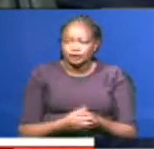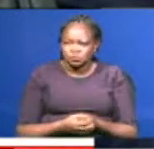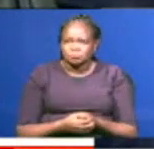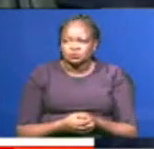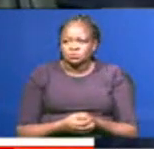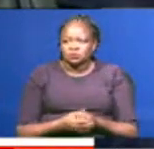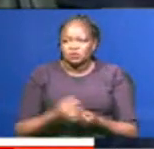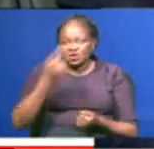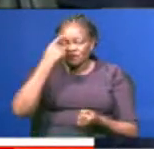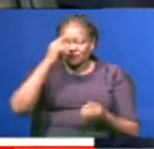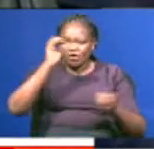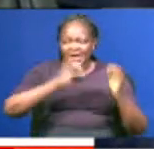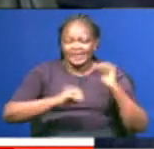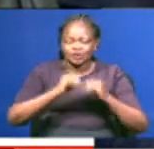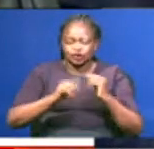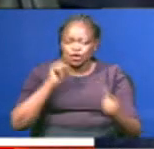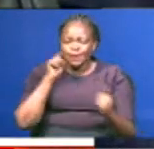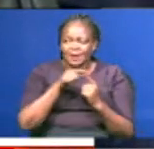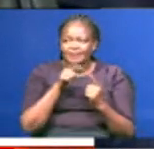for election purposes